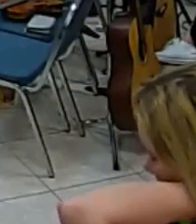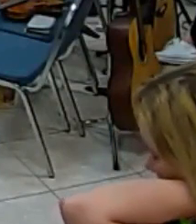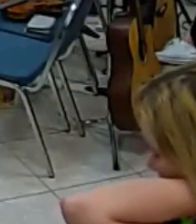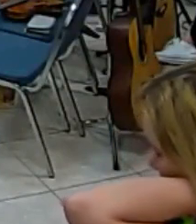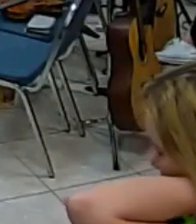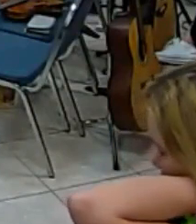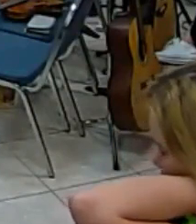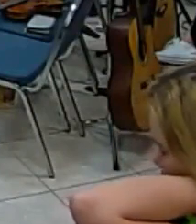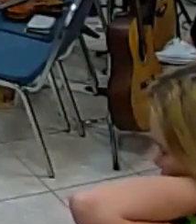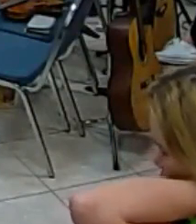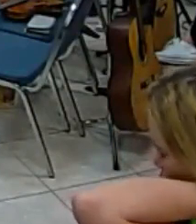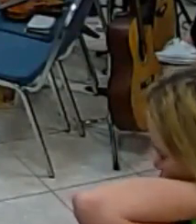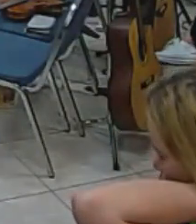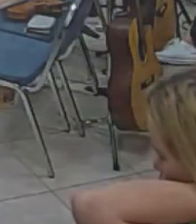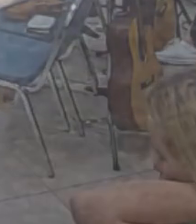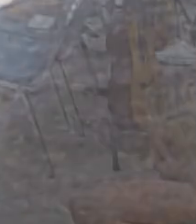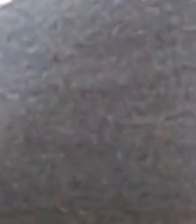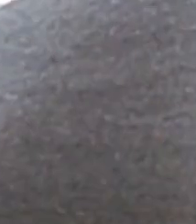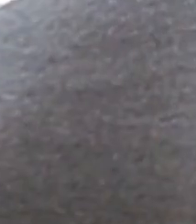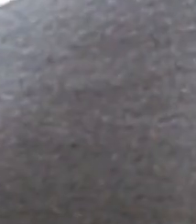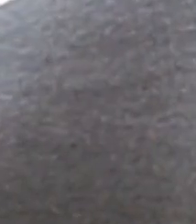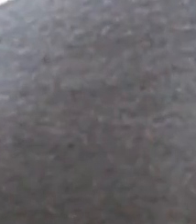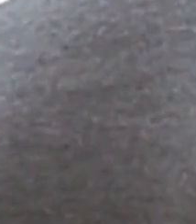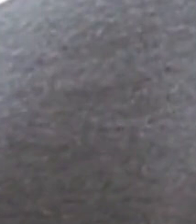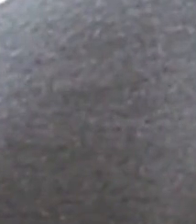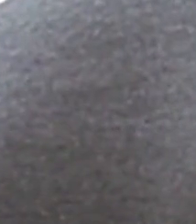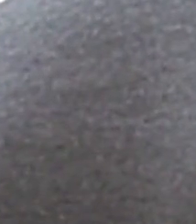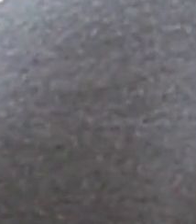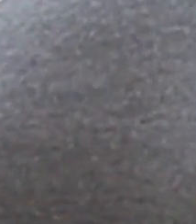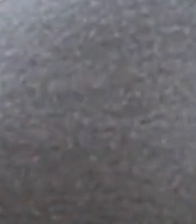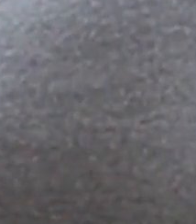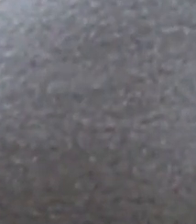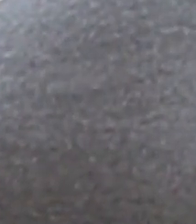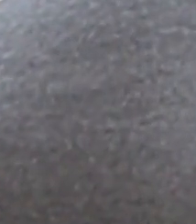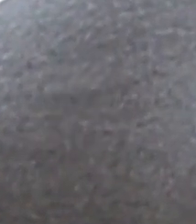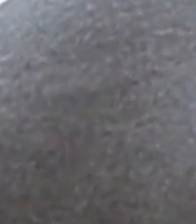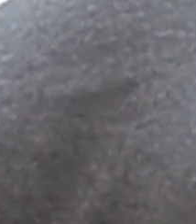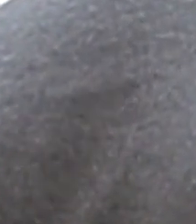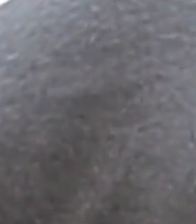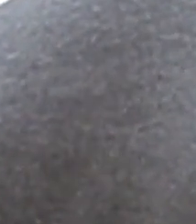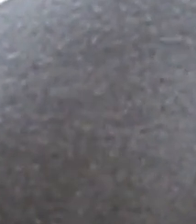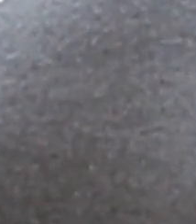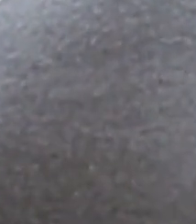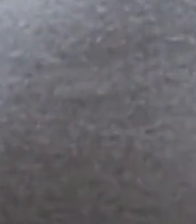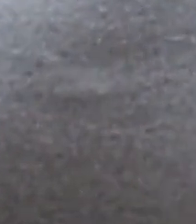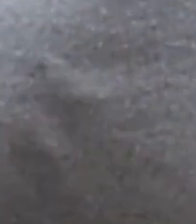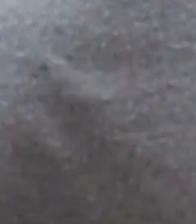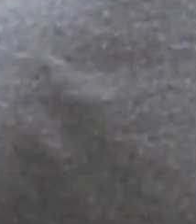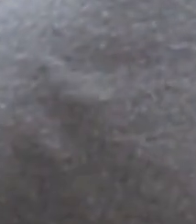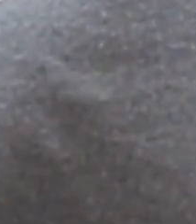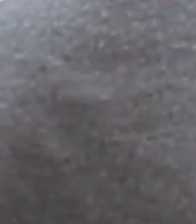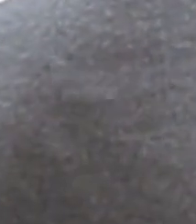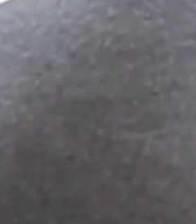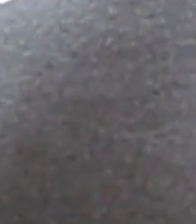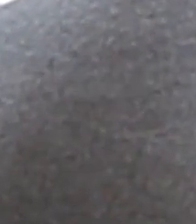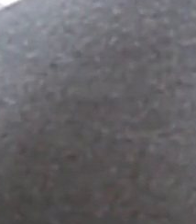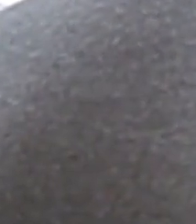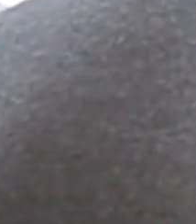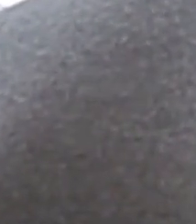those who need to surrender to you, those that need salvation in Jesus. As a church,